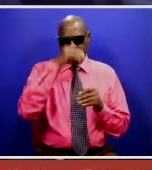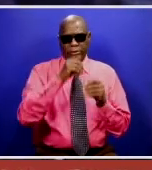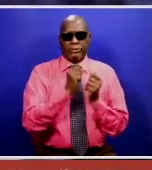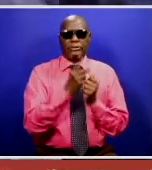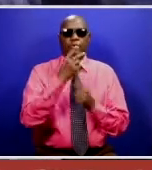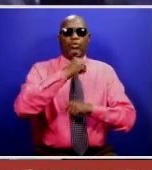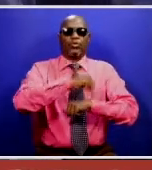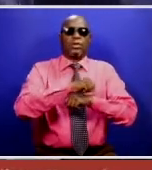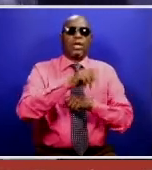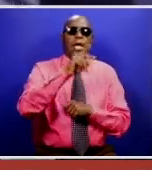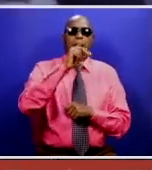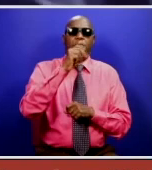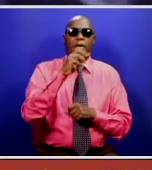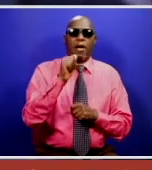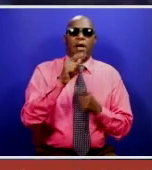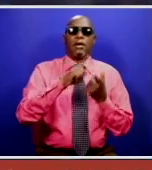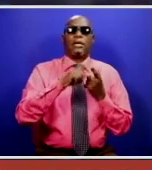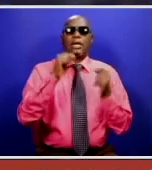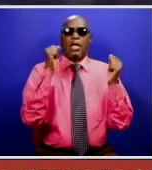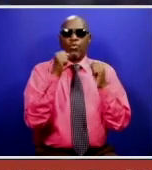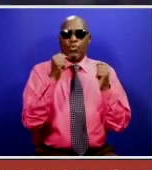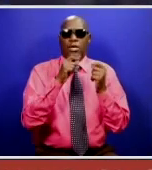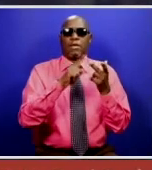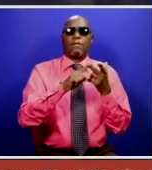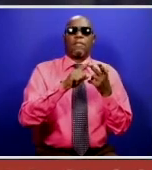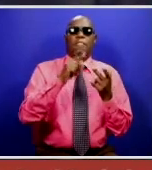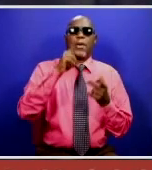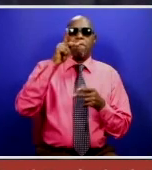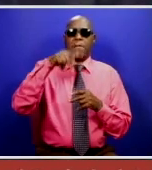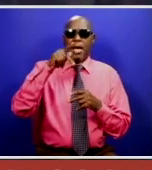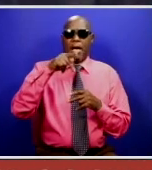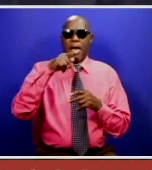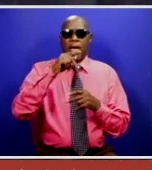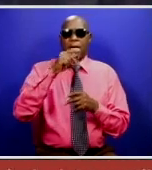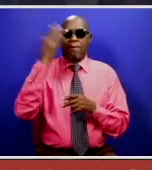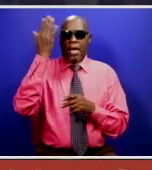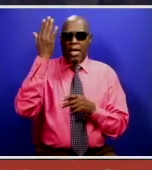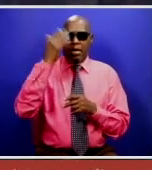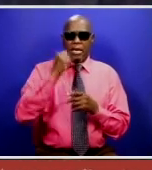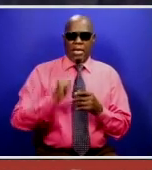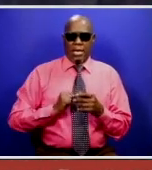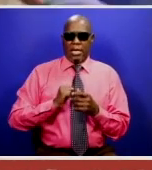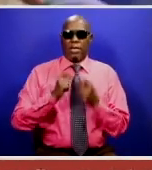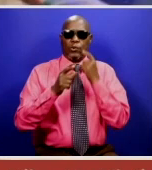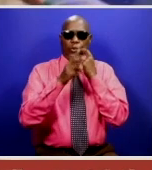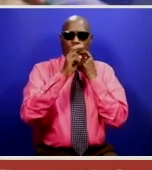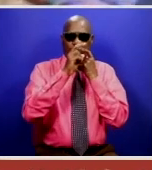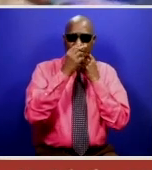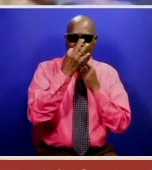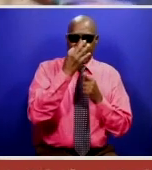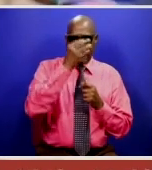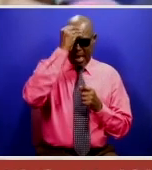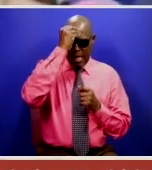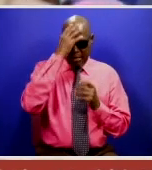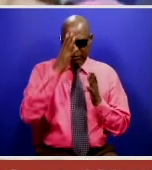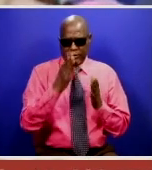Kabianga High School, Nanyuki High School, Pangani Girls and Kapsabet Boys are the top four high schools that the 2023 KCP learners